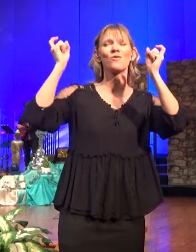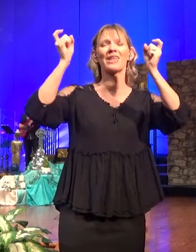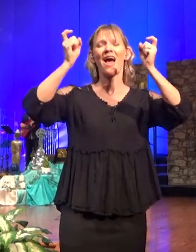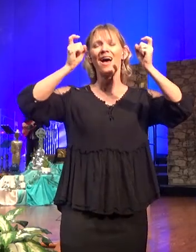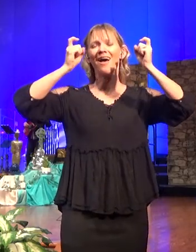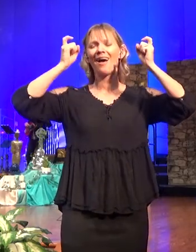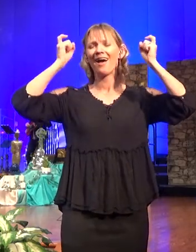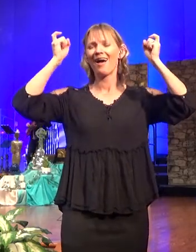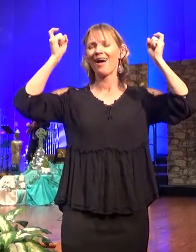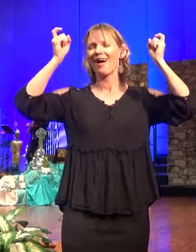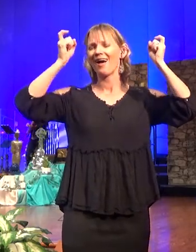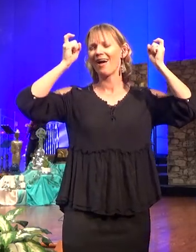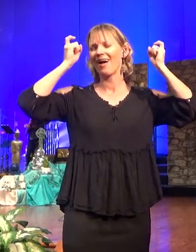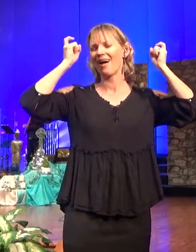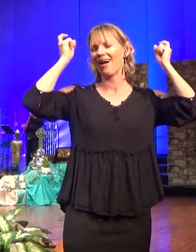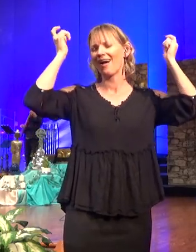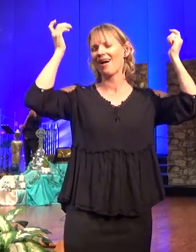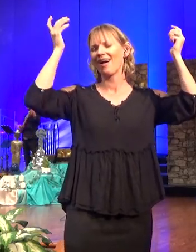hallelujah,